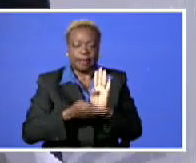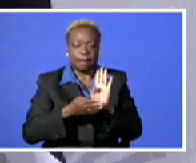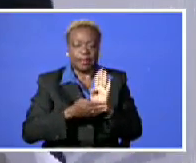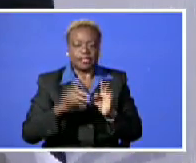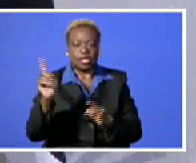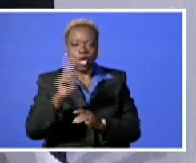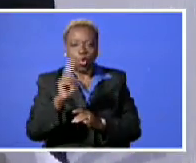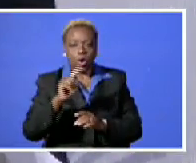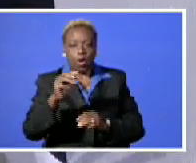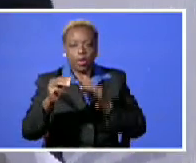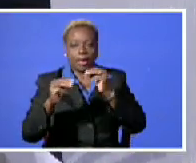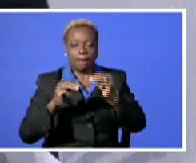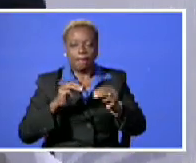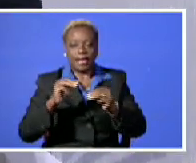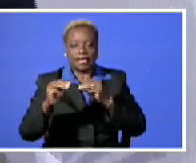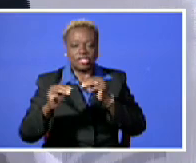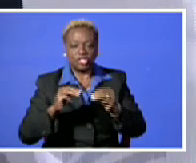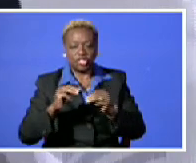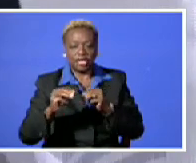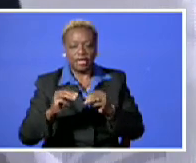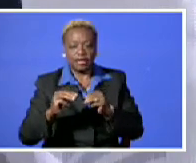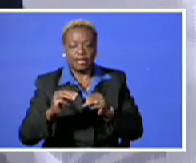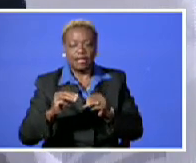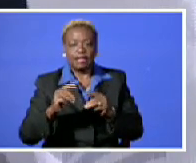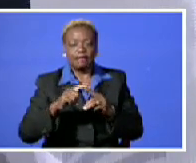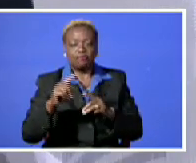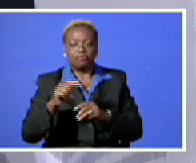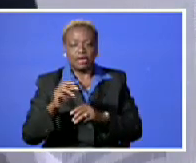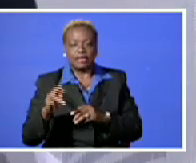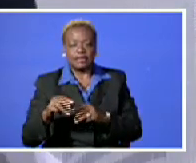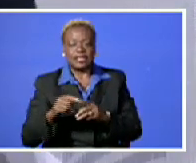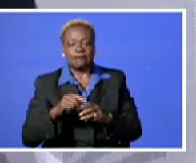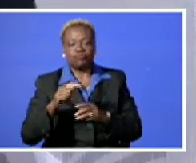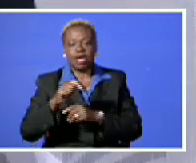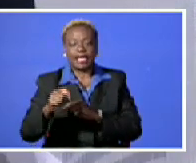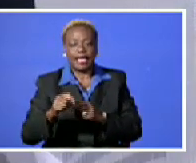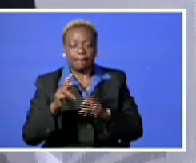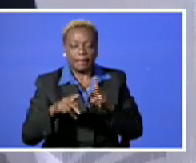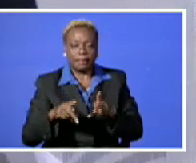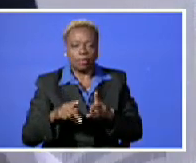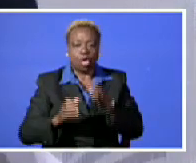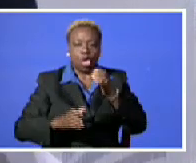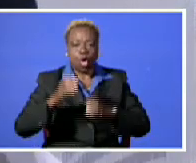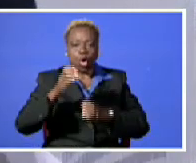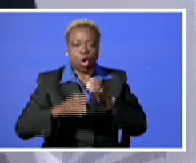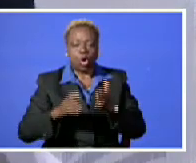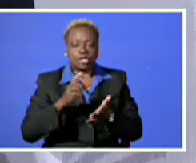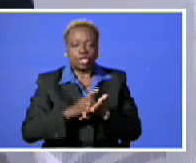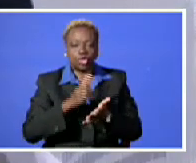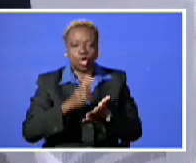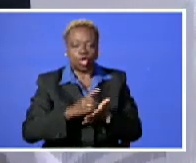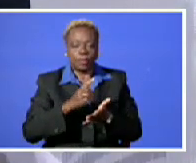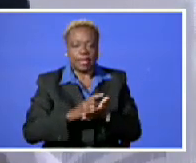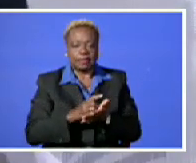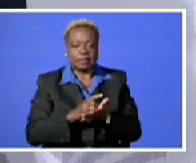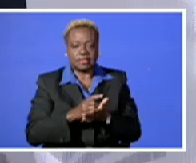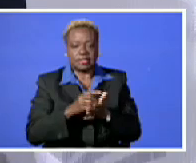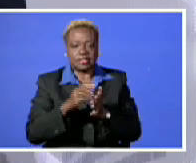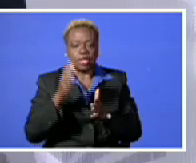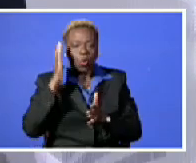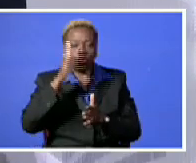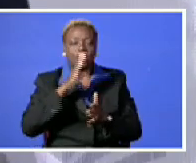managing information as opposed to tracking paper. Court documents and dockets